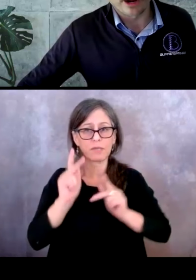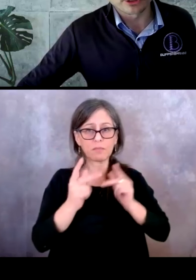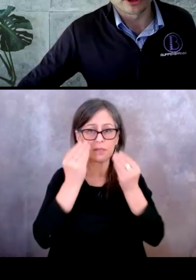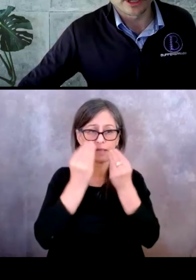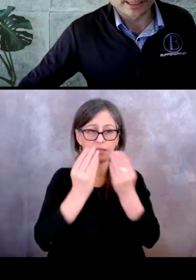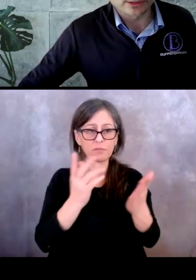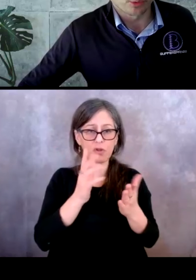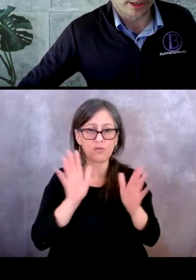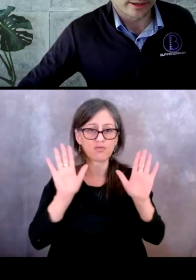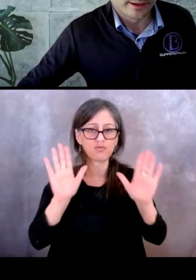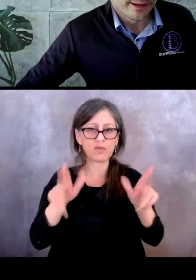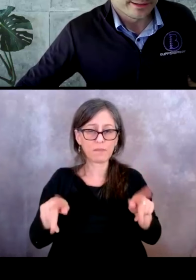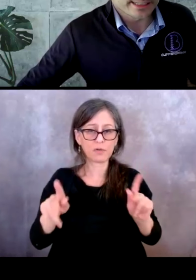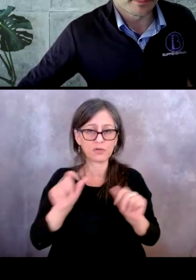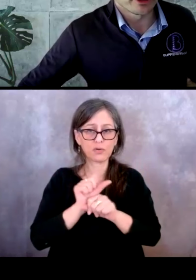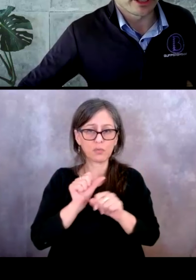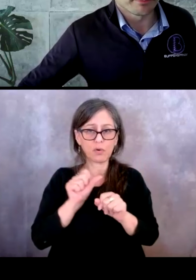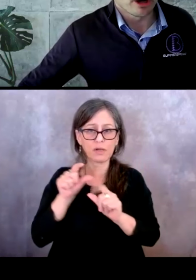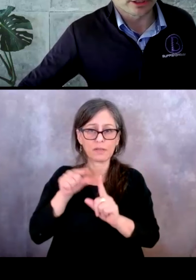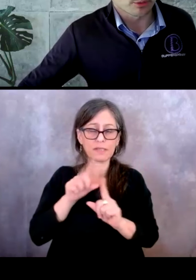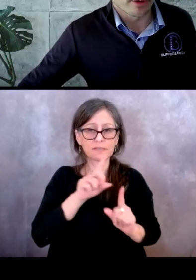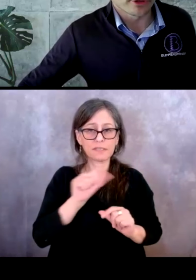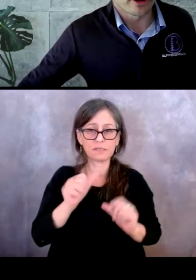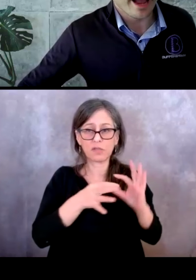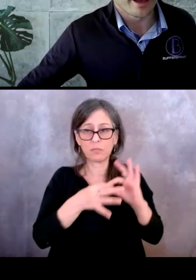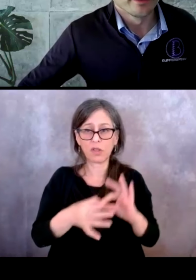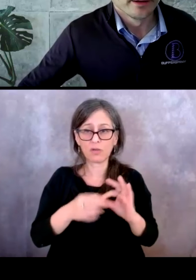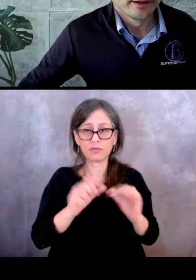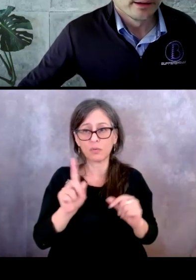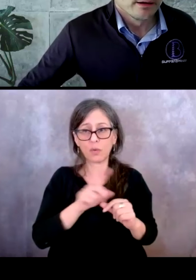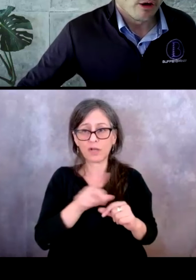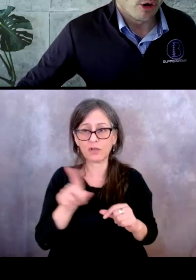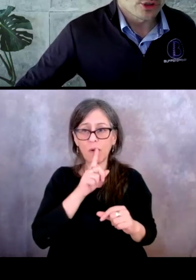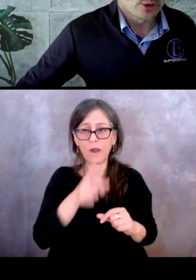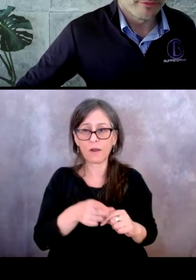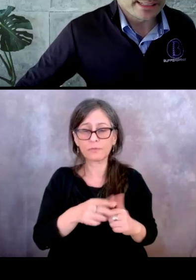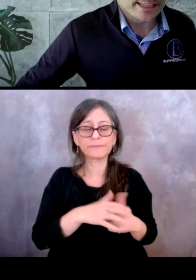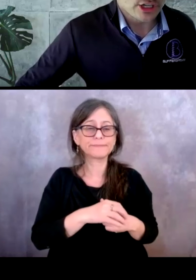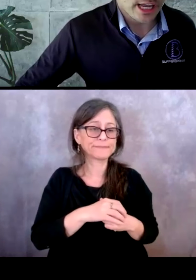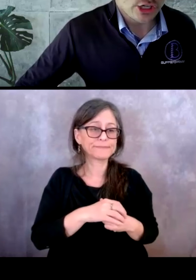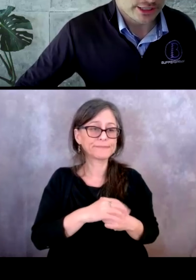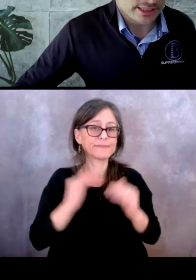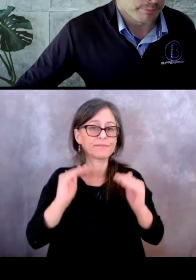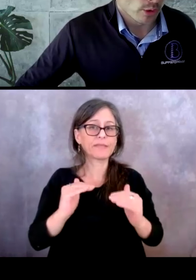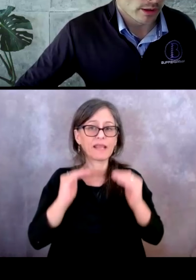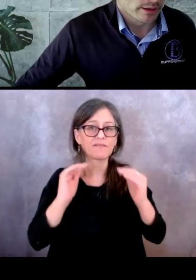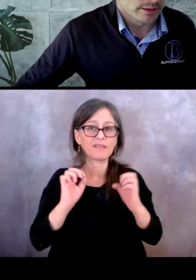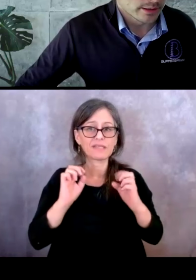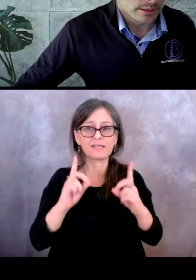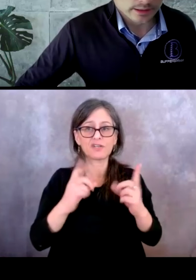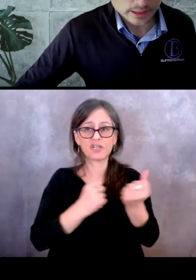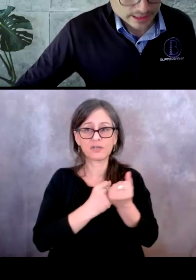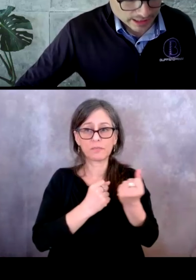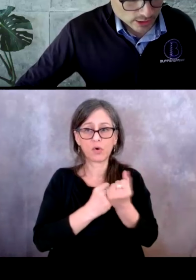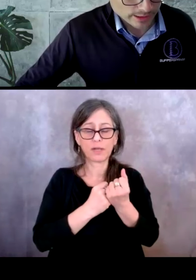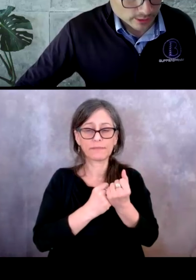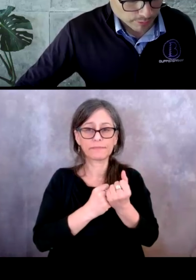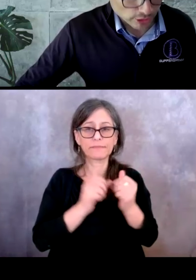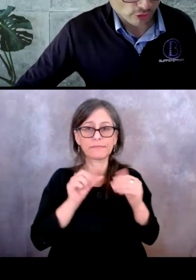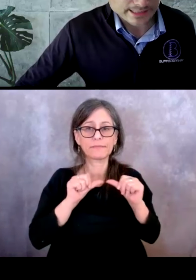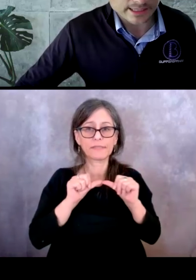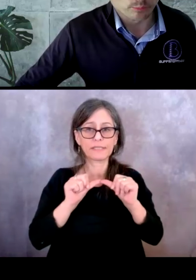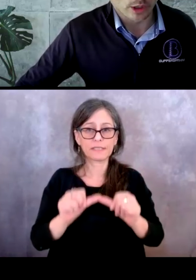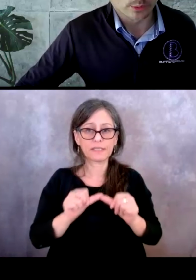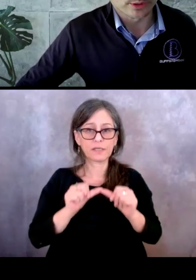what a great opportunity is to work at Disability Belongs or wherever you're at? Also, advanced education and support. Continuing